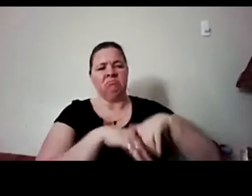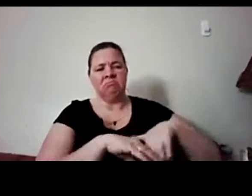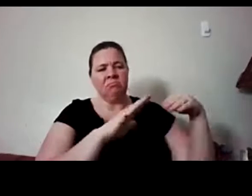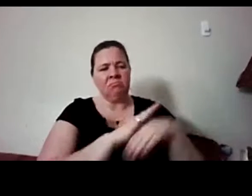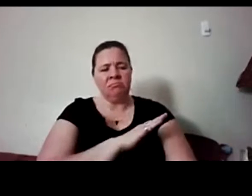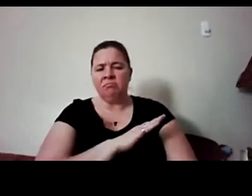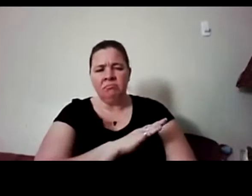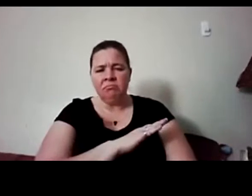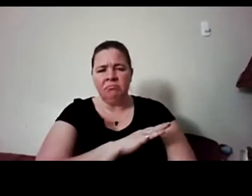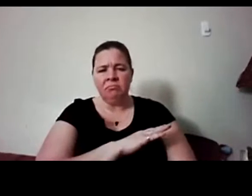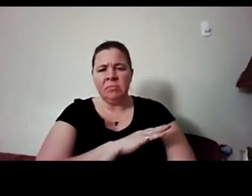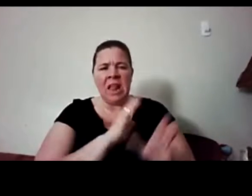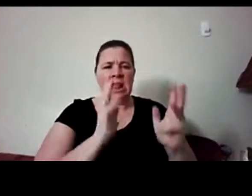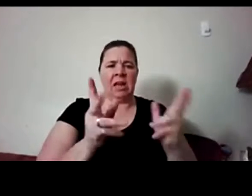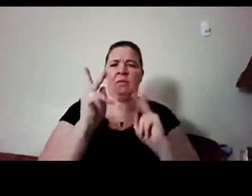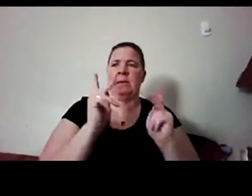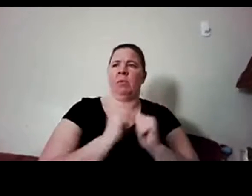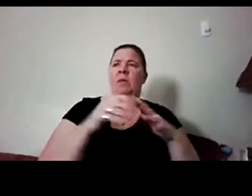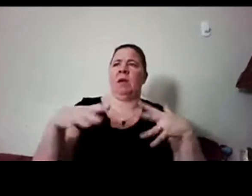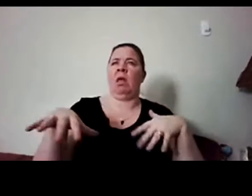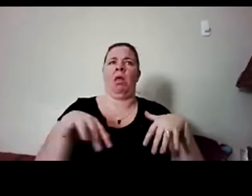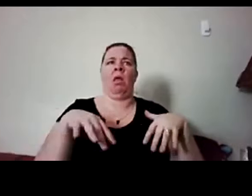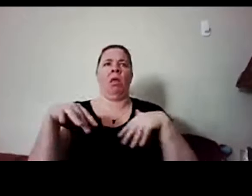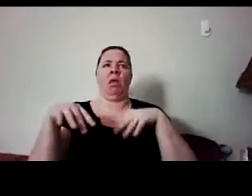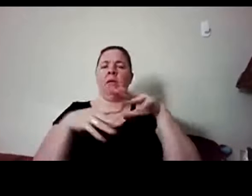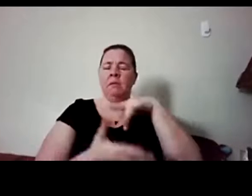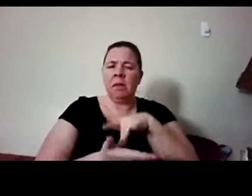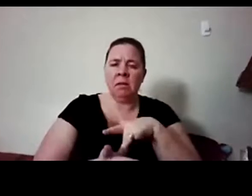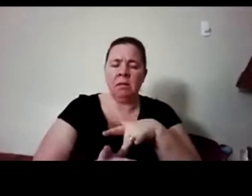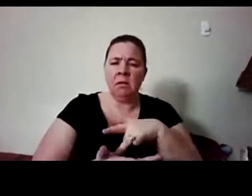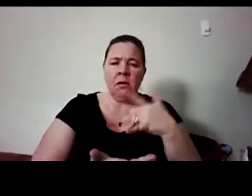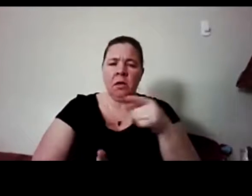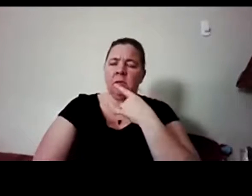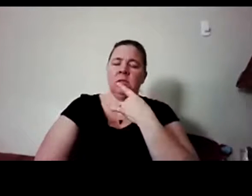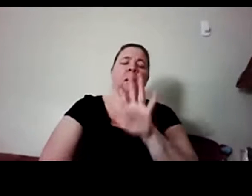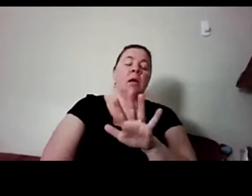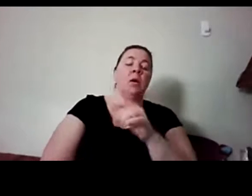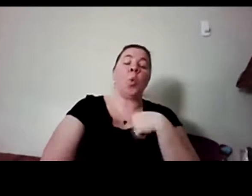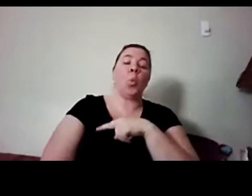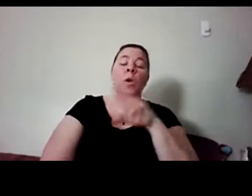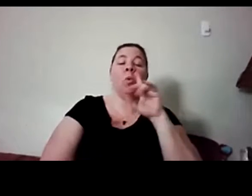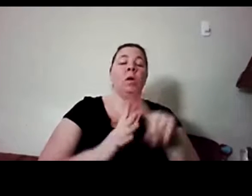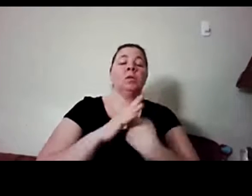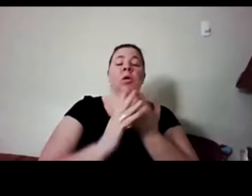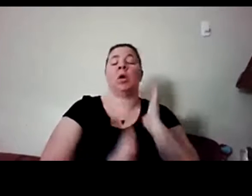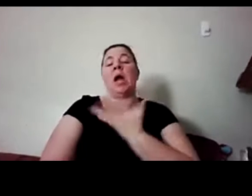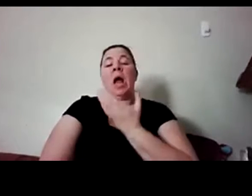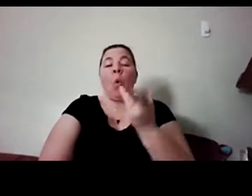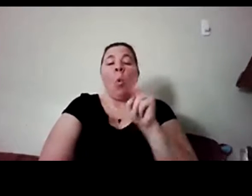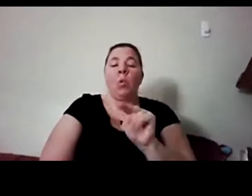people stranded, leaving them in the middle. So they're going to say, you know what? We are going to start our own